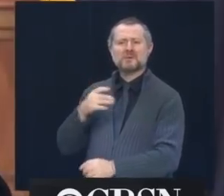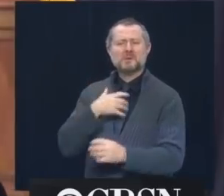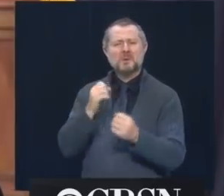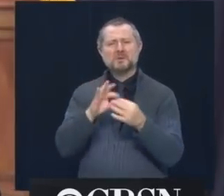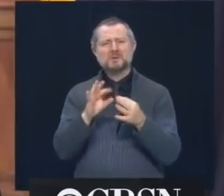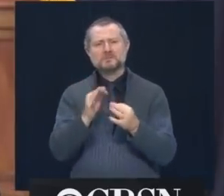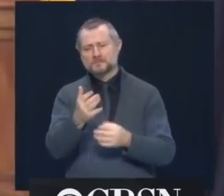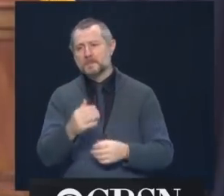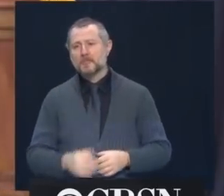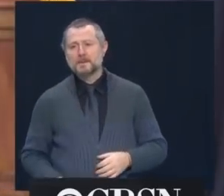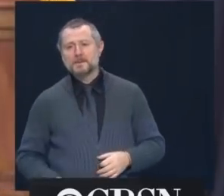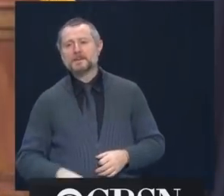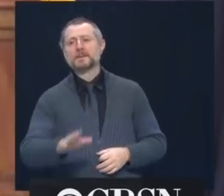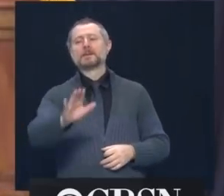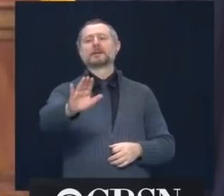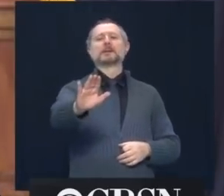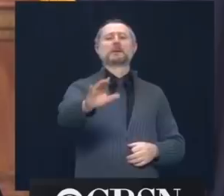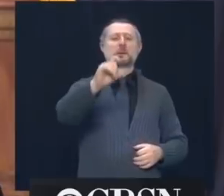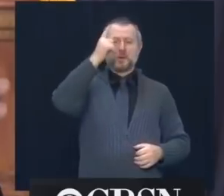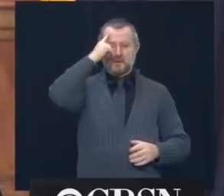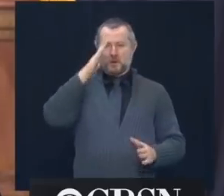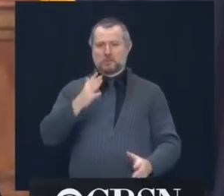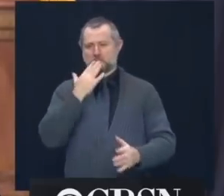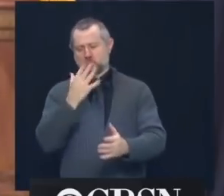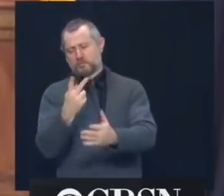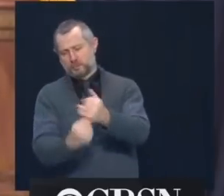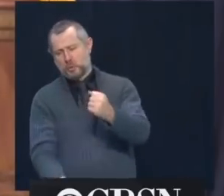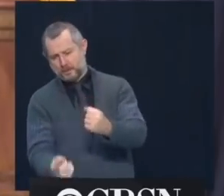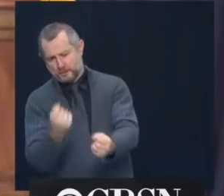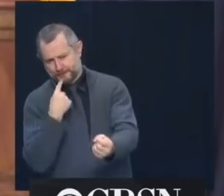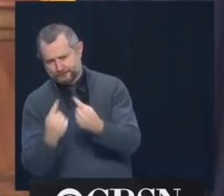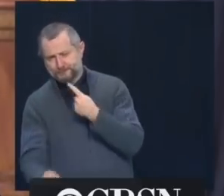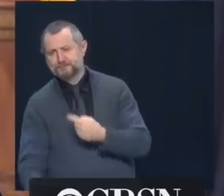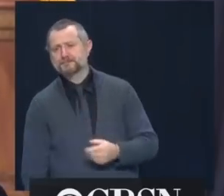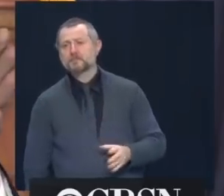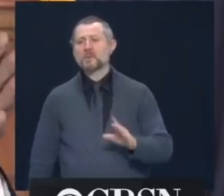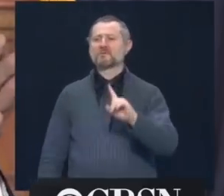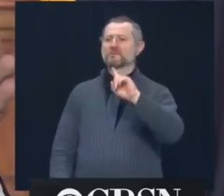do, thank you for both, Marcia. First question,